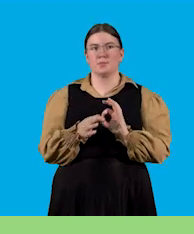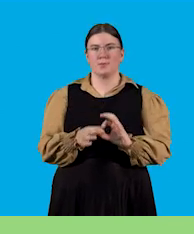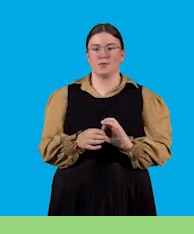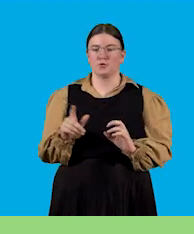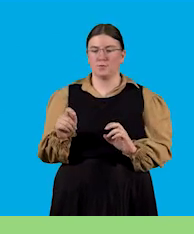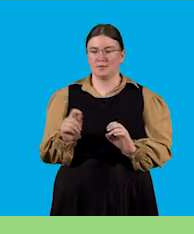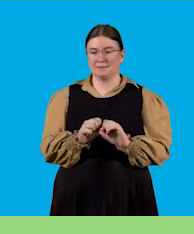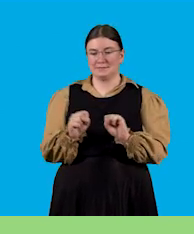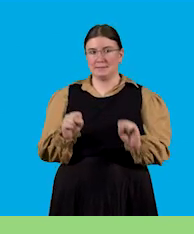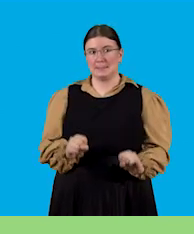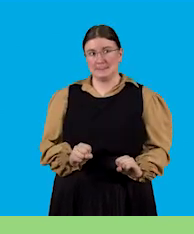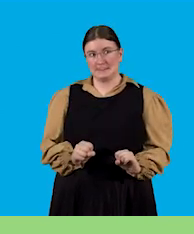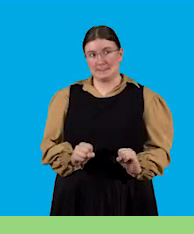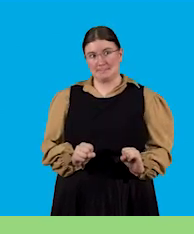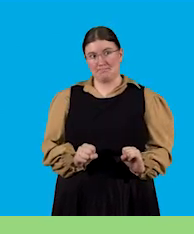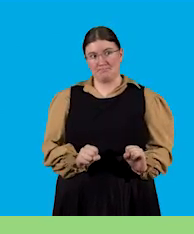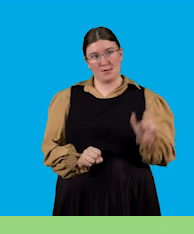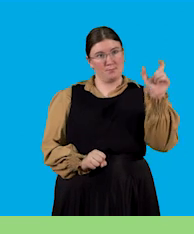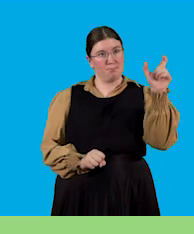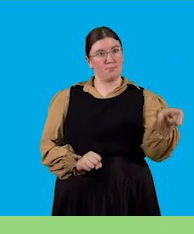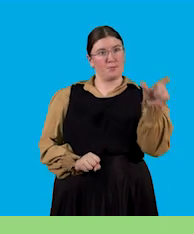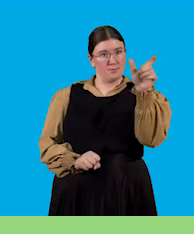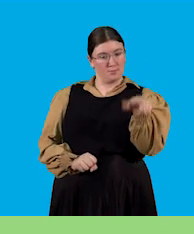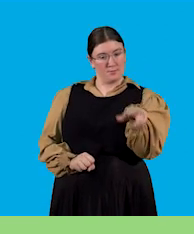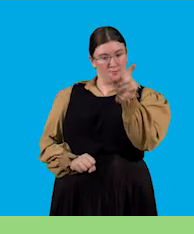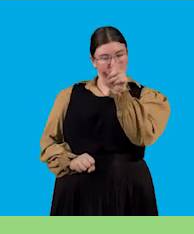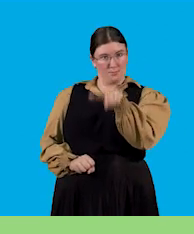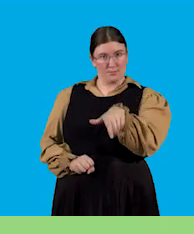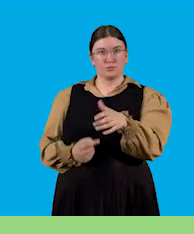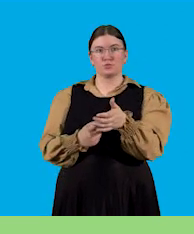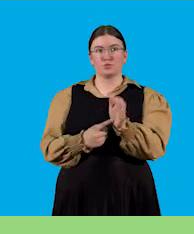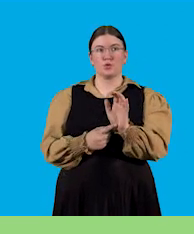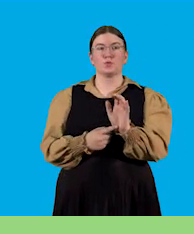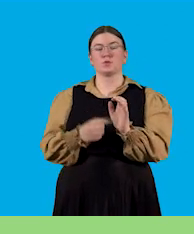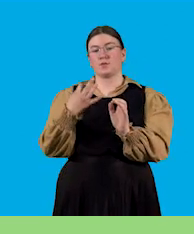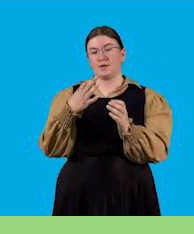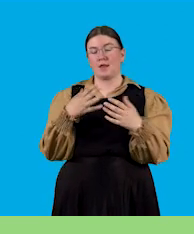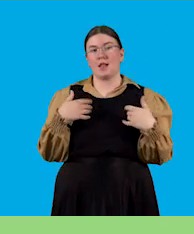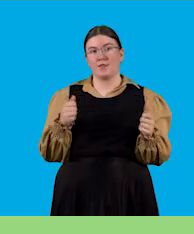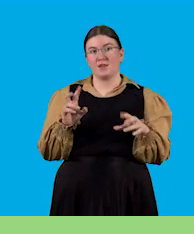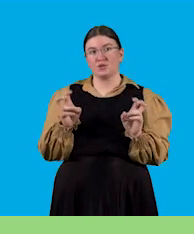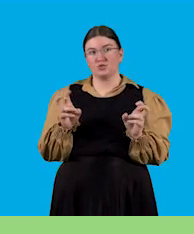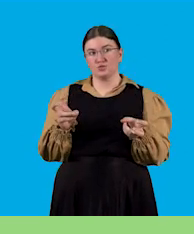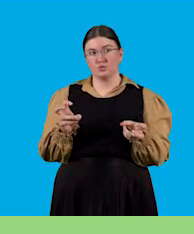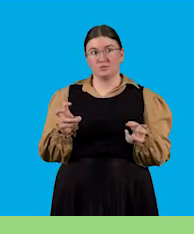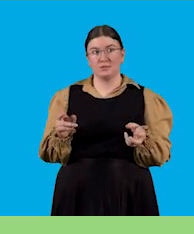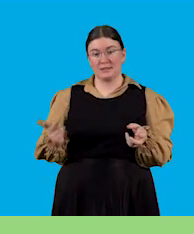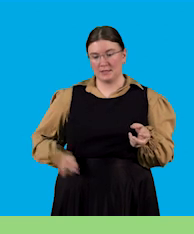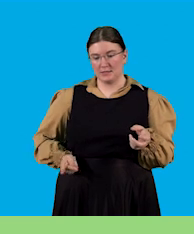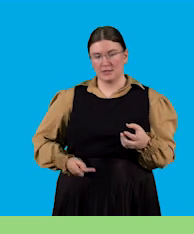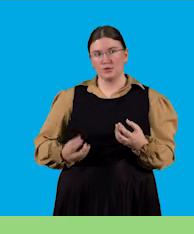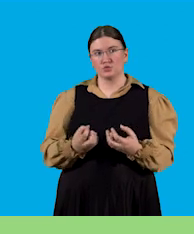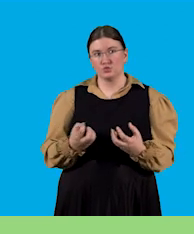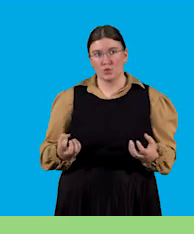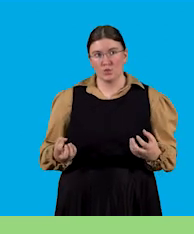three health issues that we learned about, namely kidney stones, the bladder infection, and